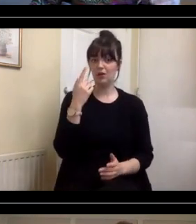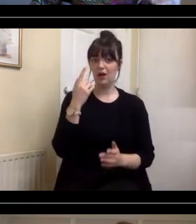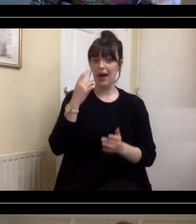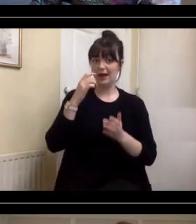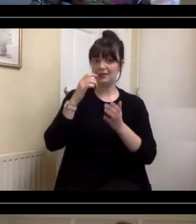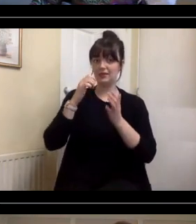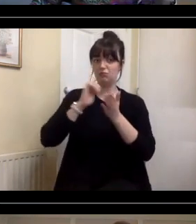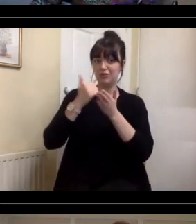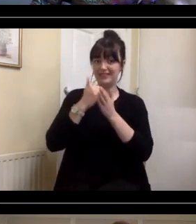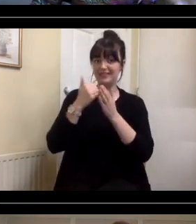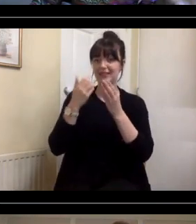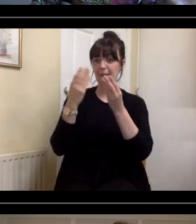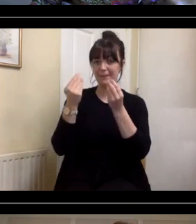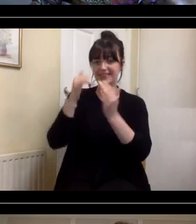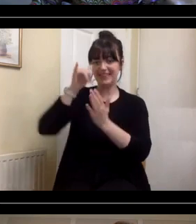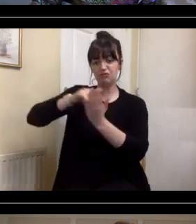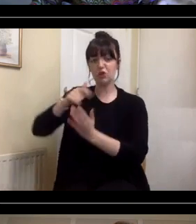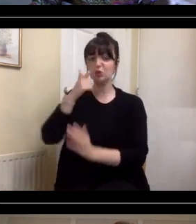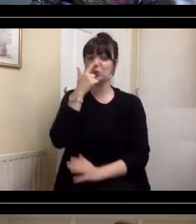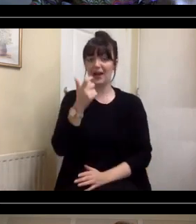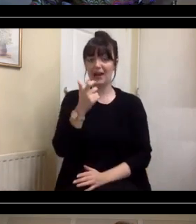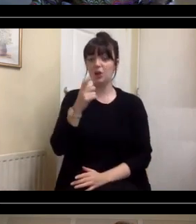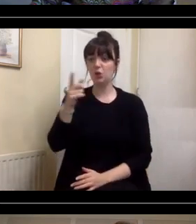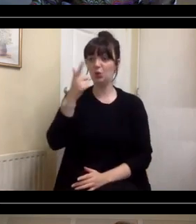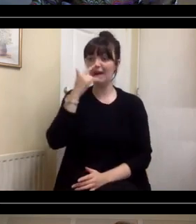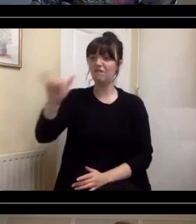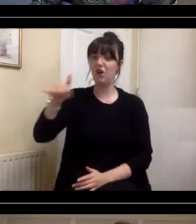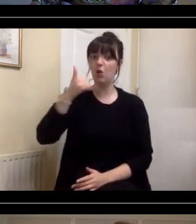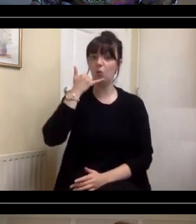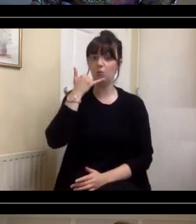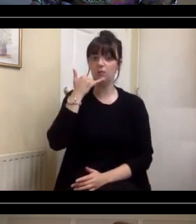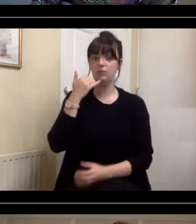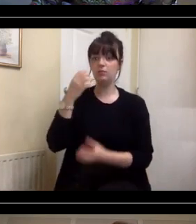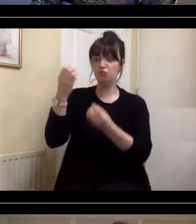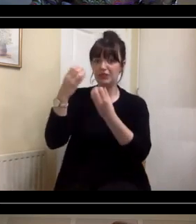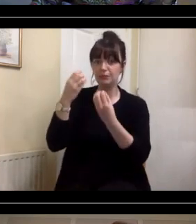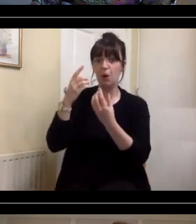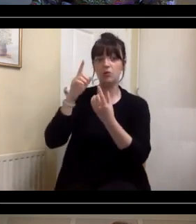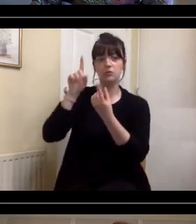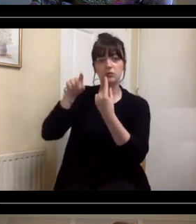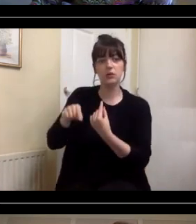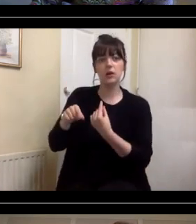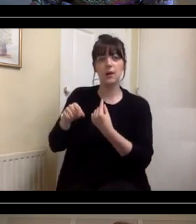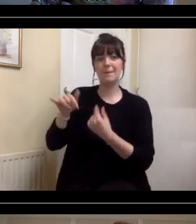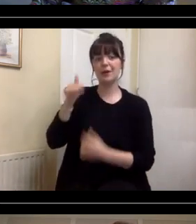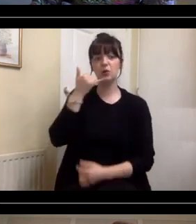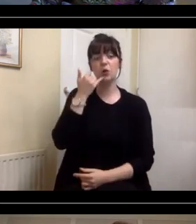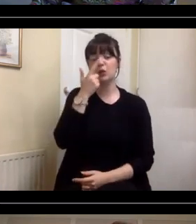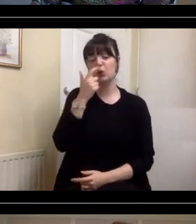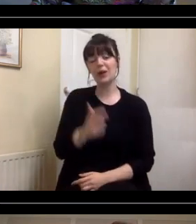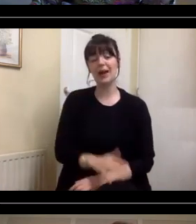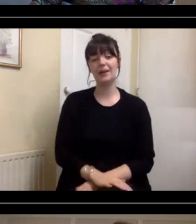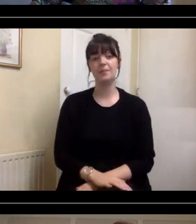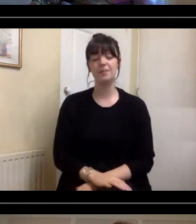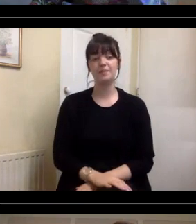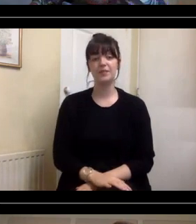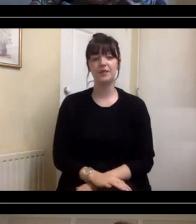can pick up the phone, and they can give us their response just simply by calling us. So we've definitely